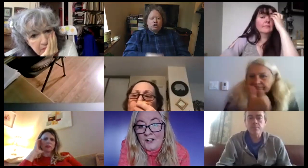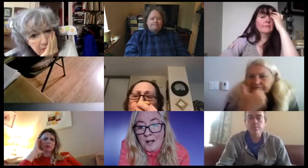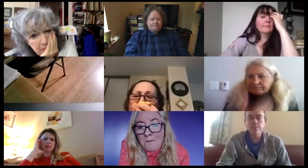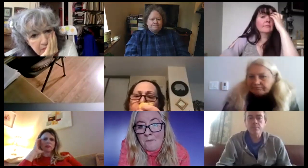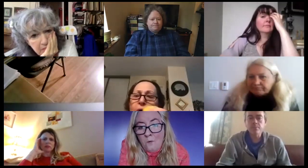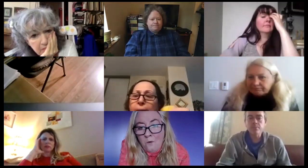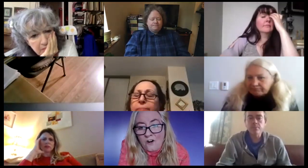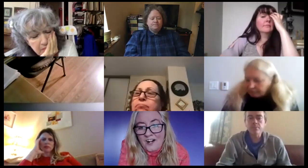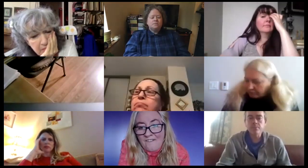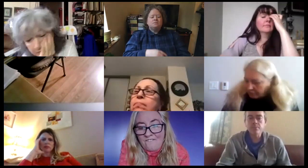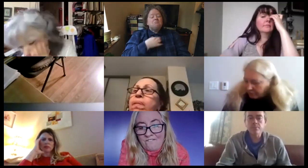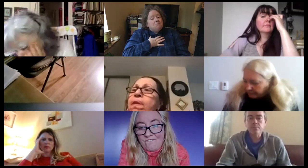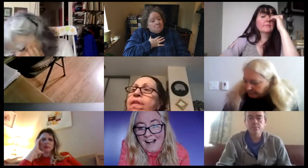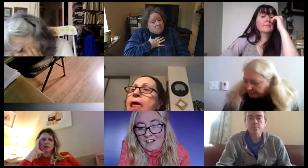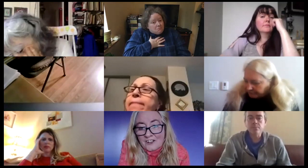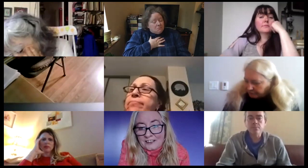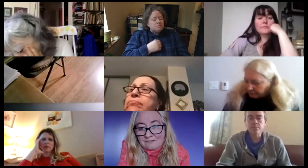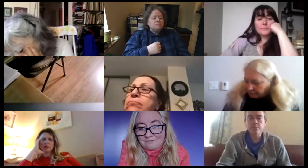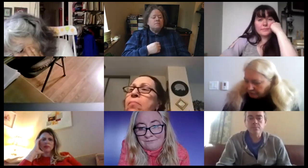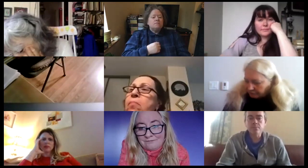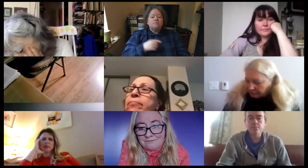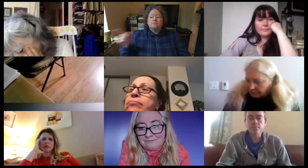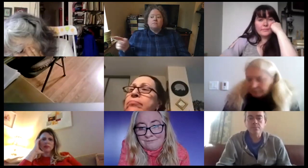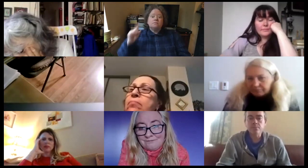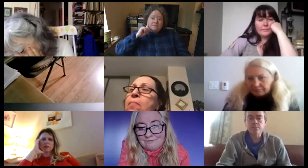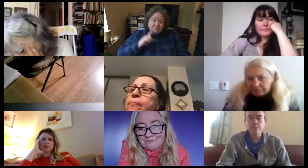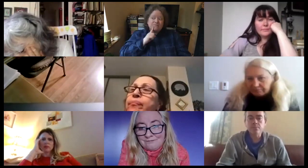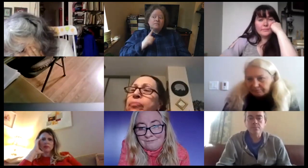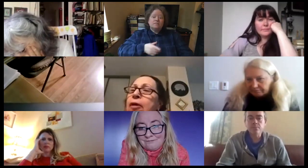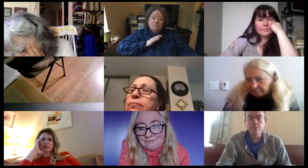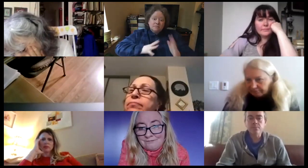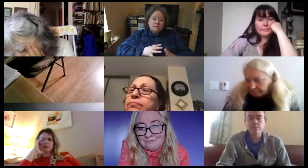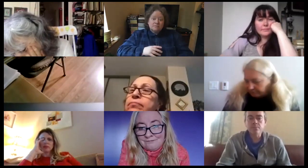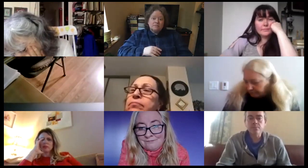The number one factor,